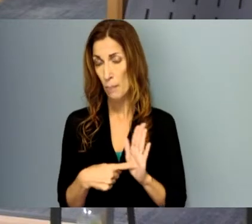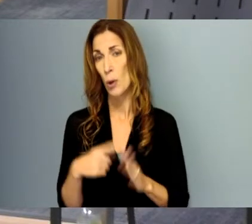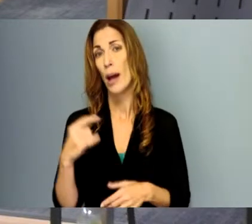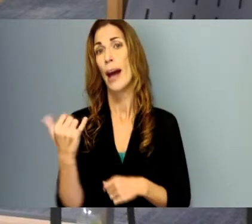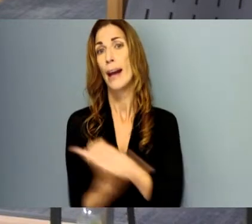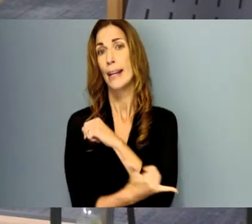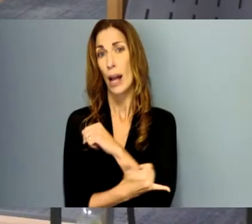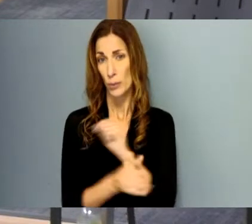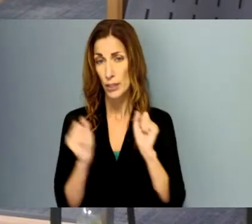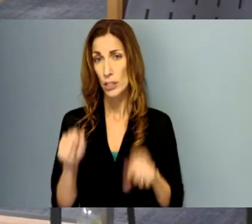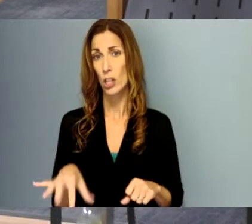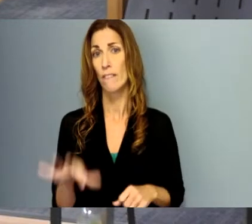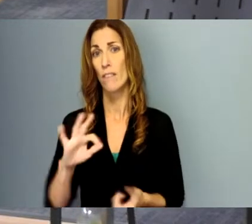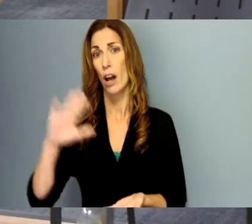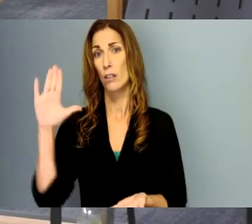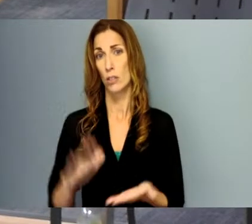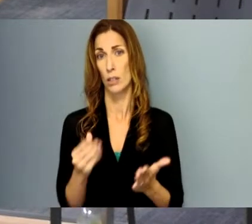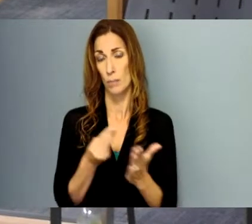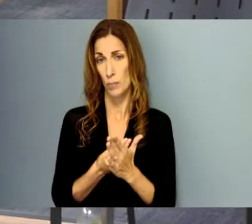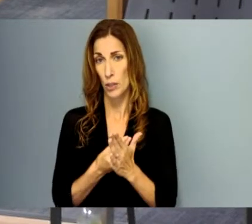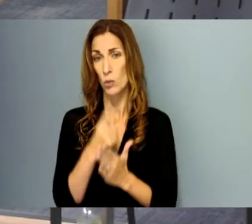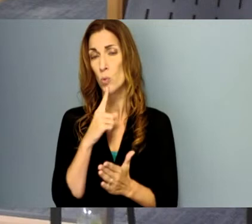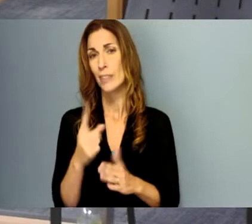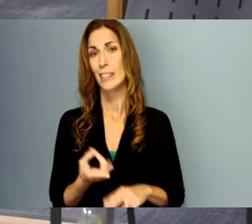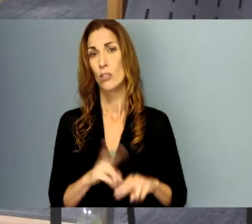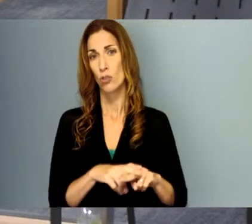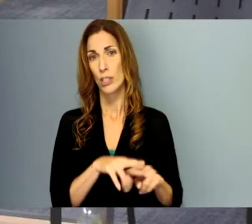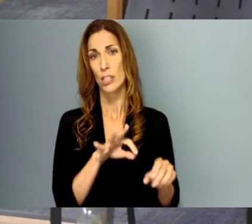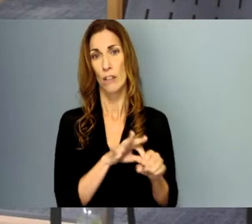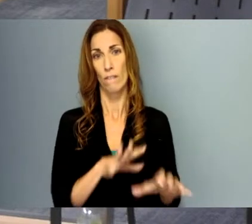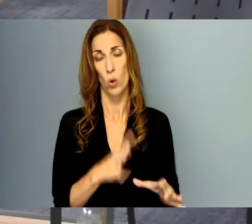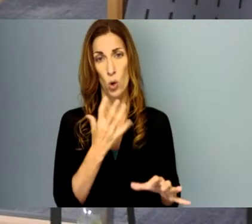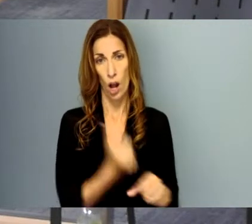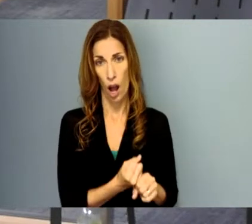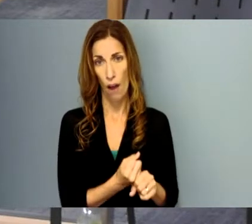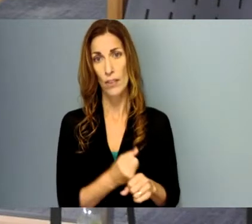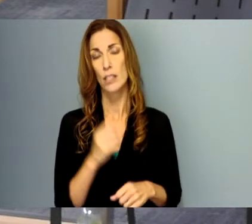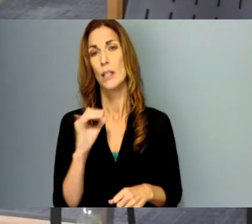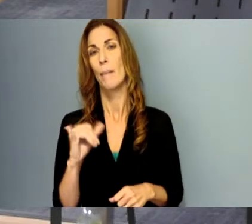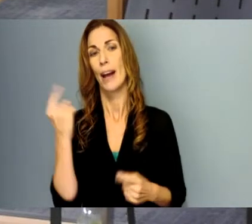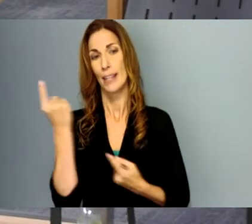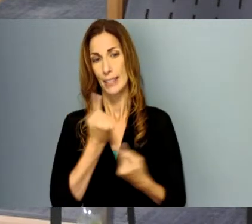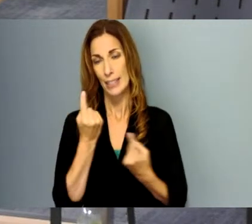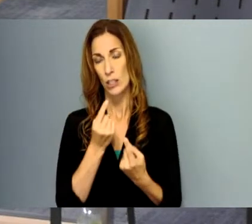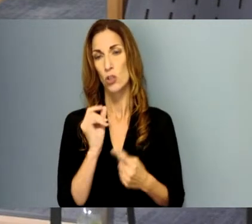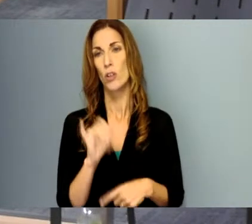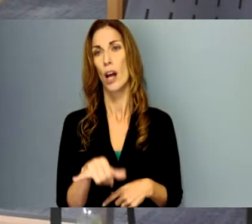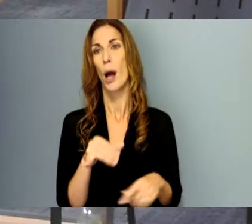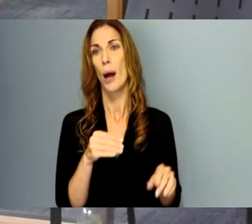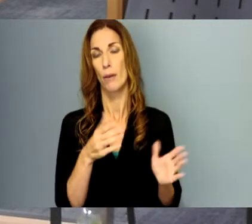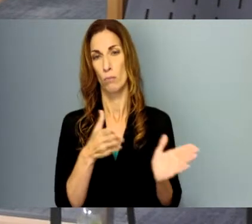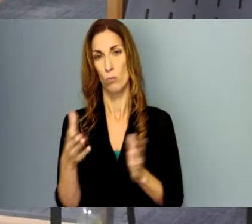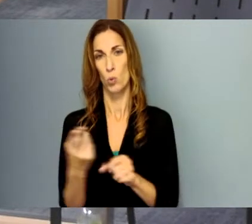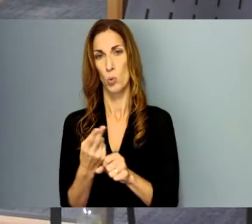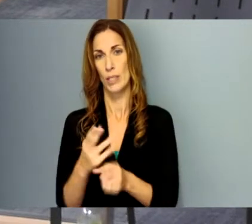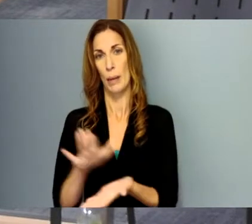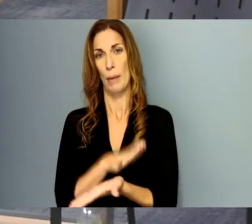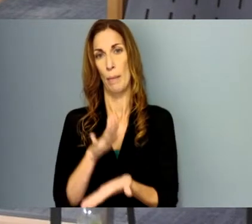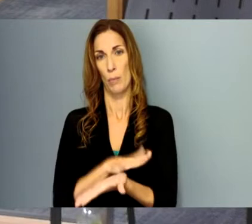counties may find reduced cost along with increased voter confidence by considering a move to paper